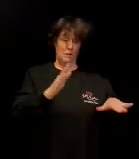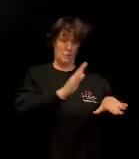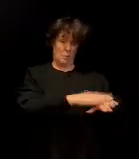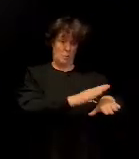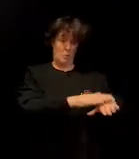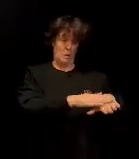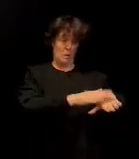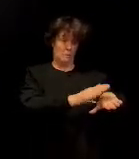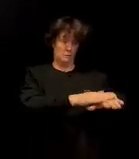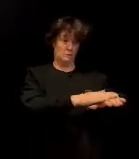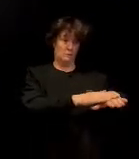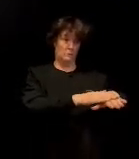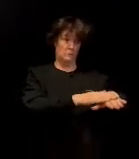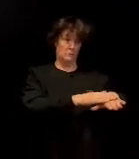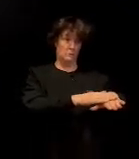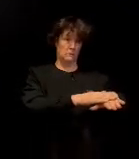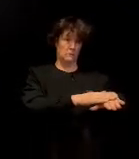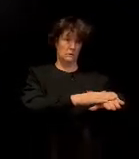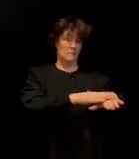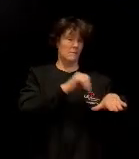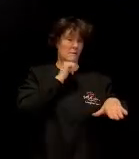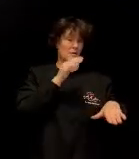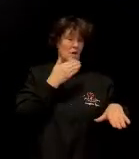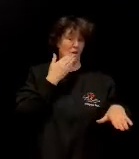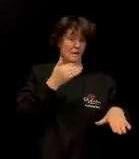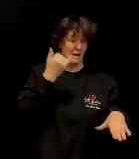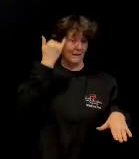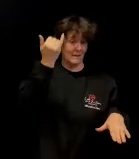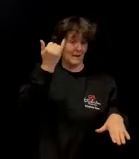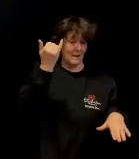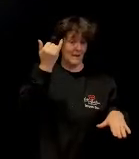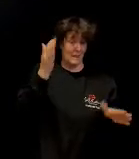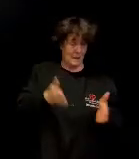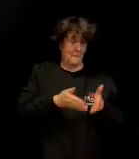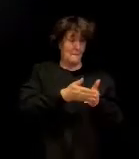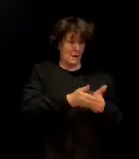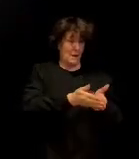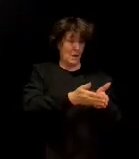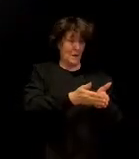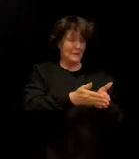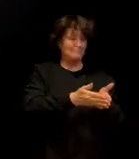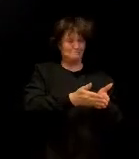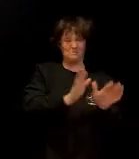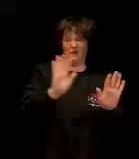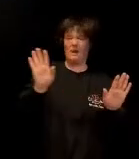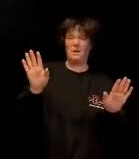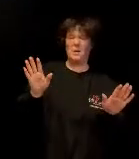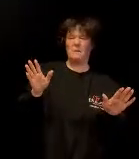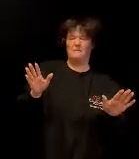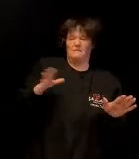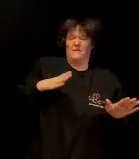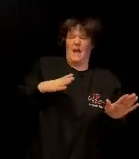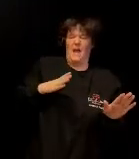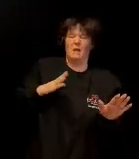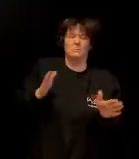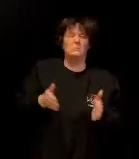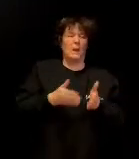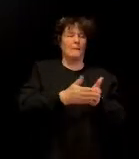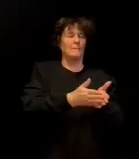he had already warned that it probably wasn't a good idea to sail, but they didn't listen, and they said, "No, we're going to do it anyways."